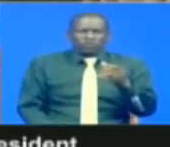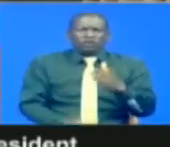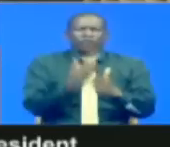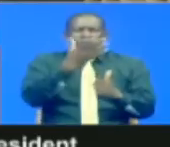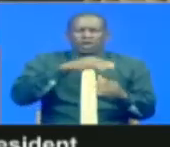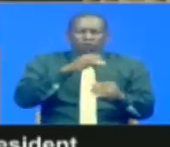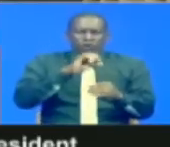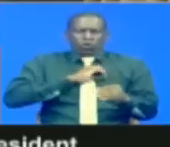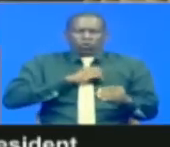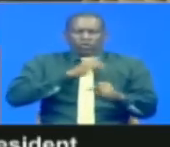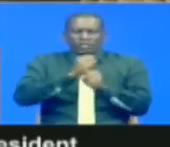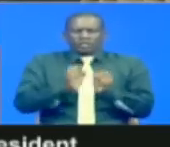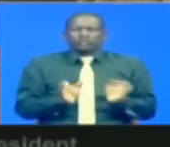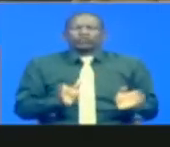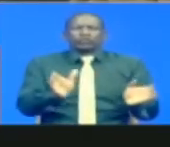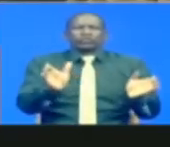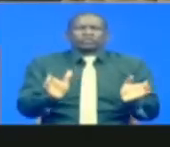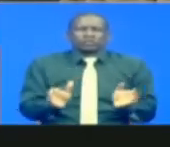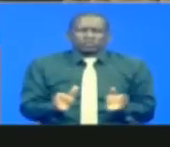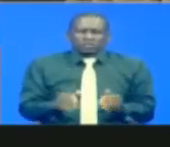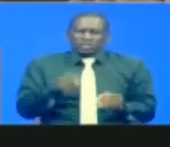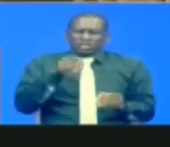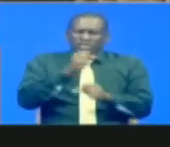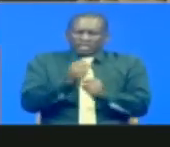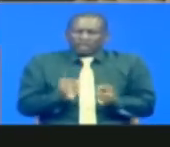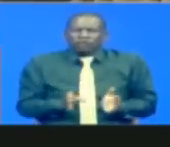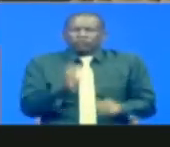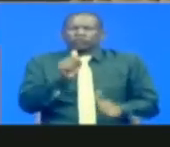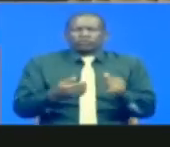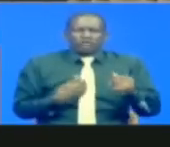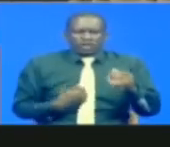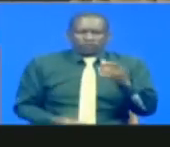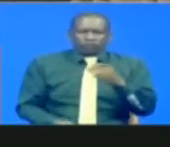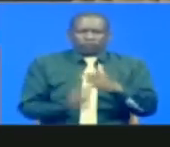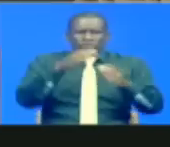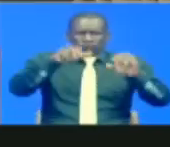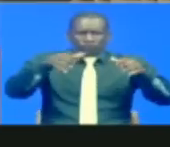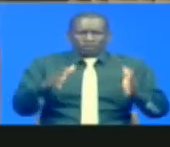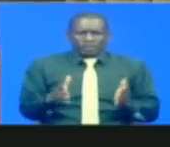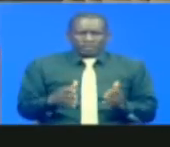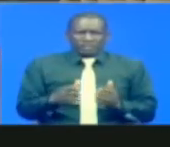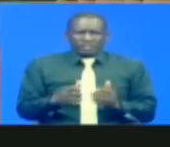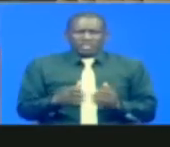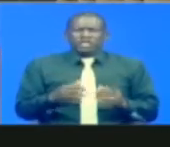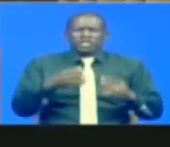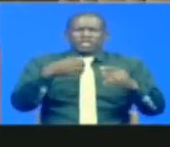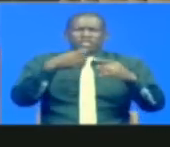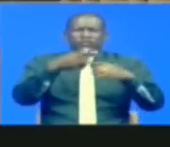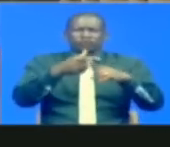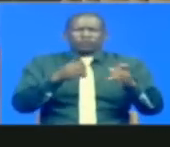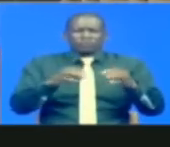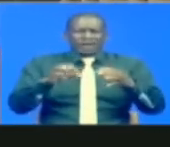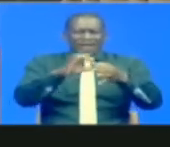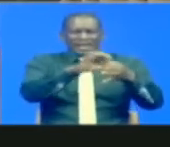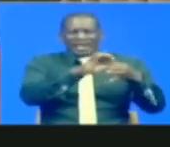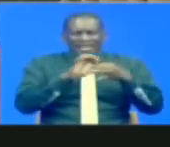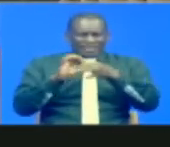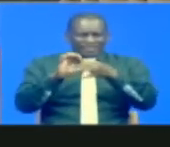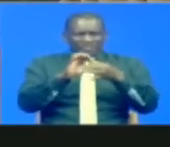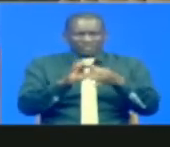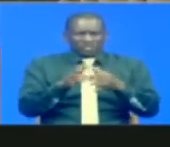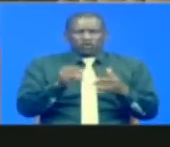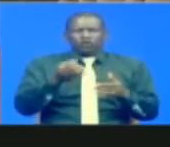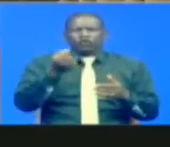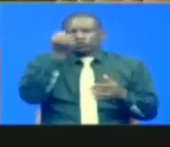force. That task force of farmers arises from an alliance of